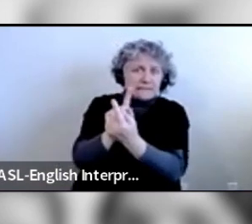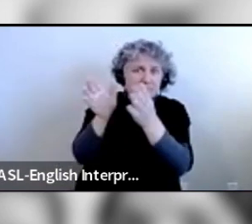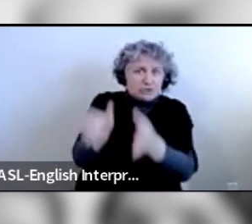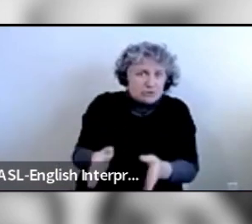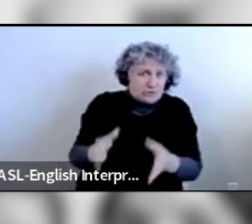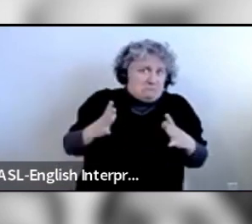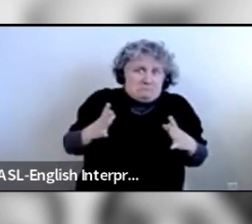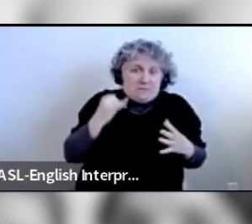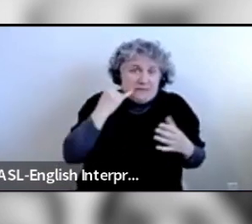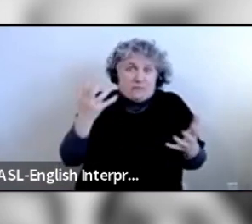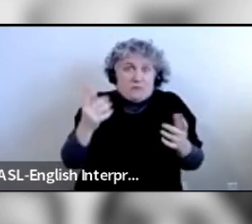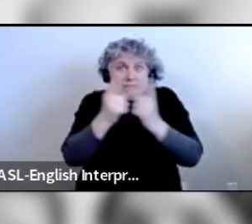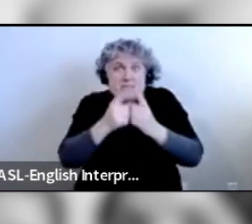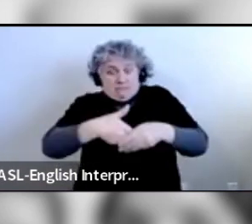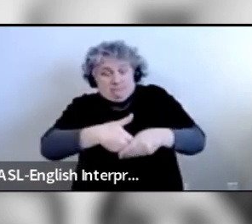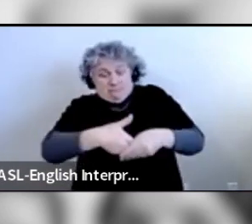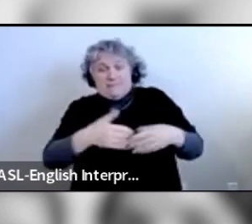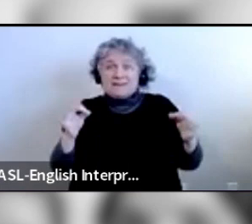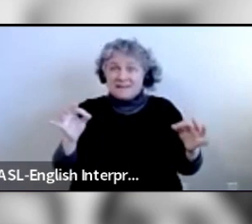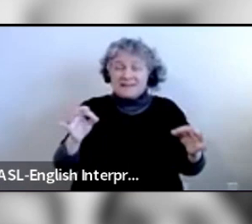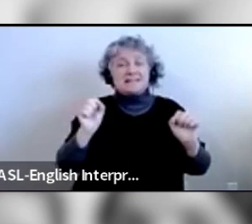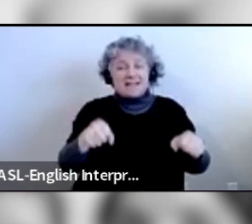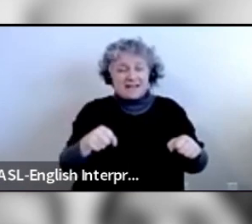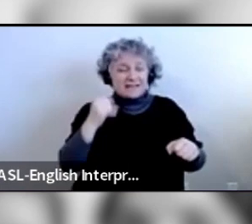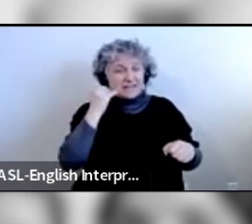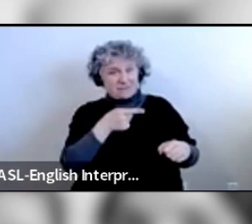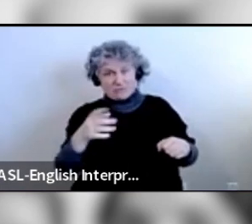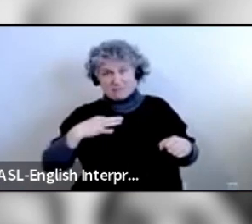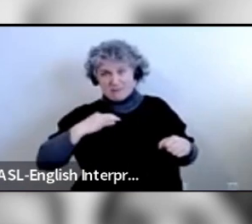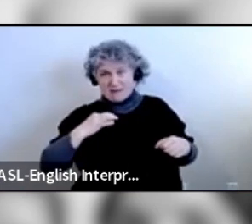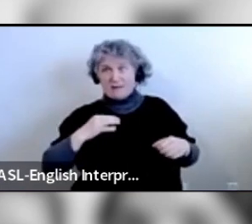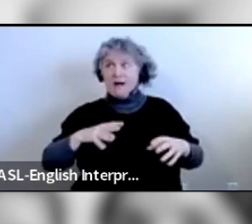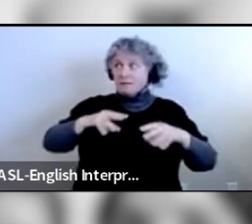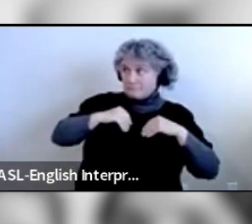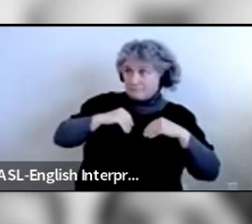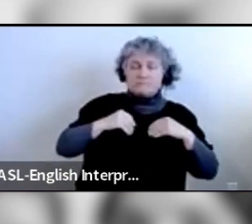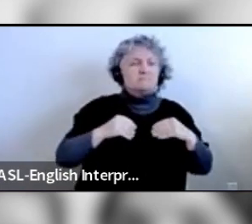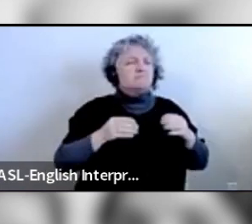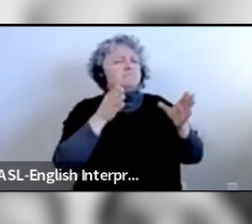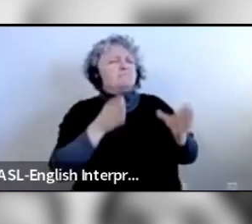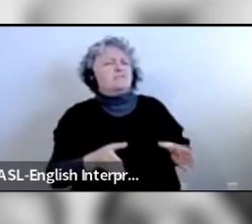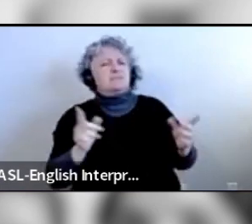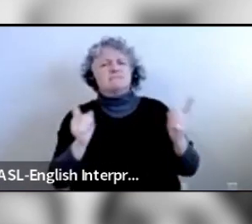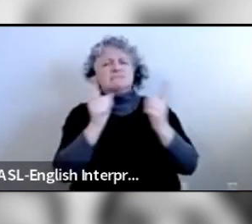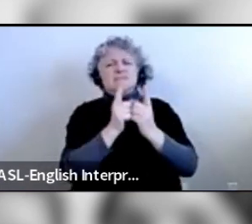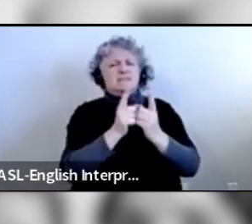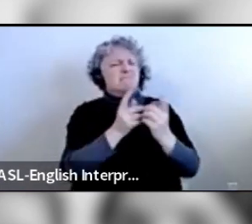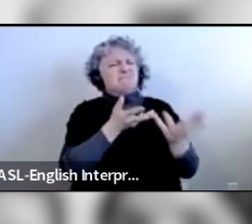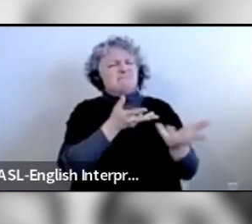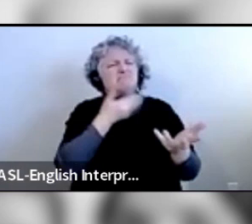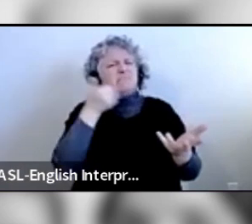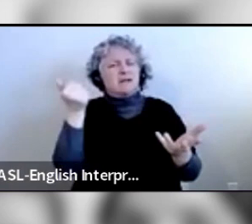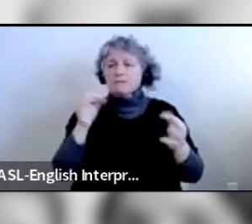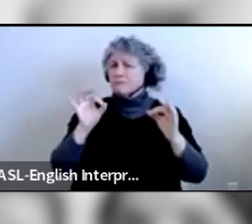person. So if you applied to the program and said, I prefer most of my meetings in person, I work better, we would just get you set up with somebody that could do that. But